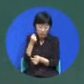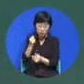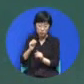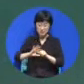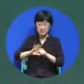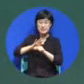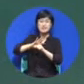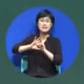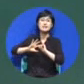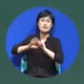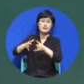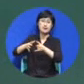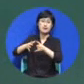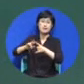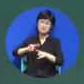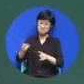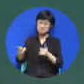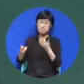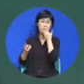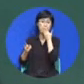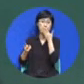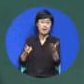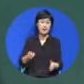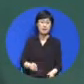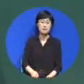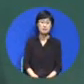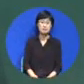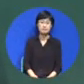faith can change the world.